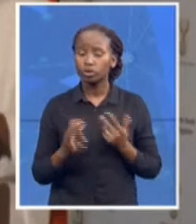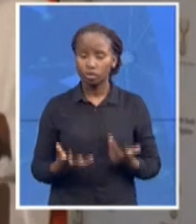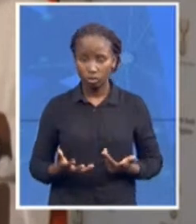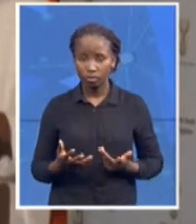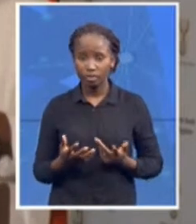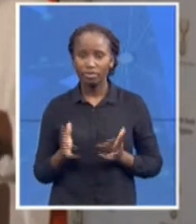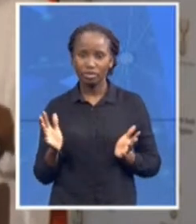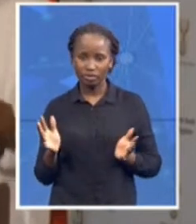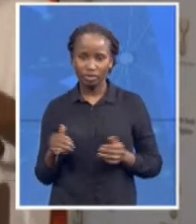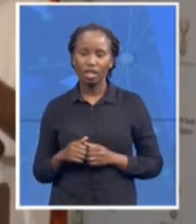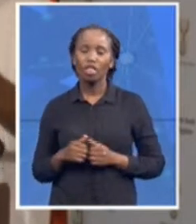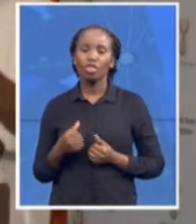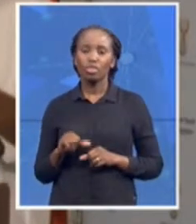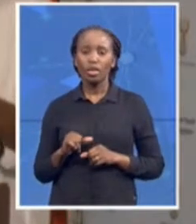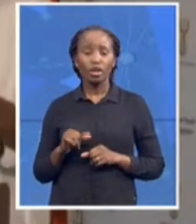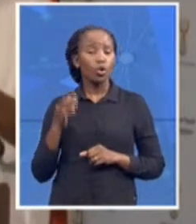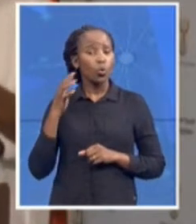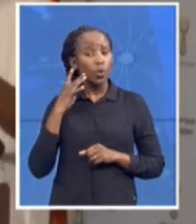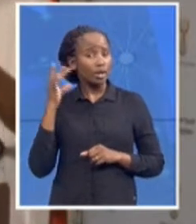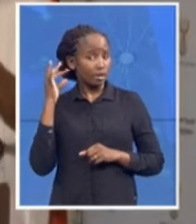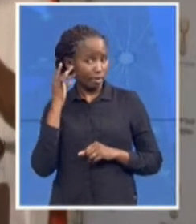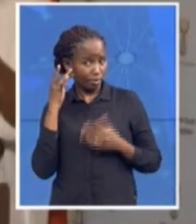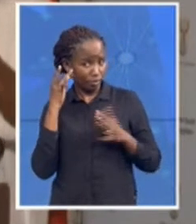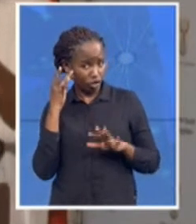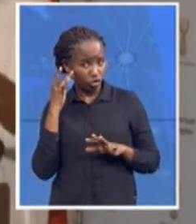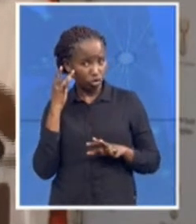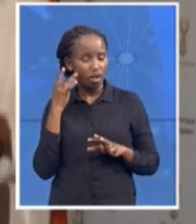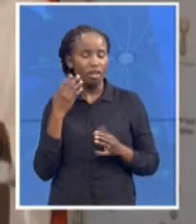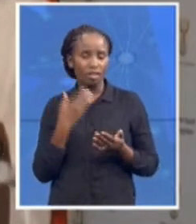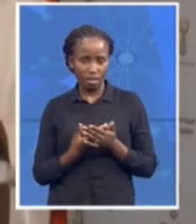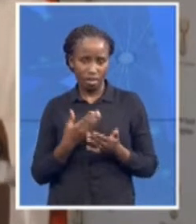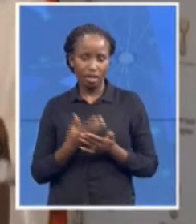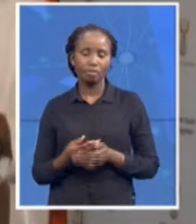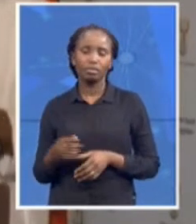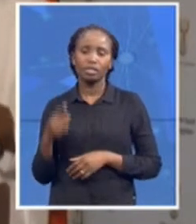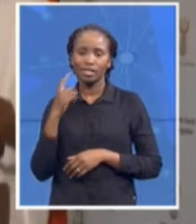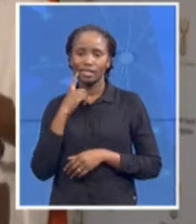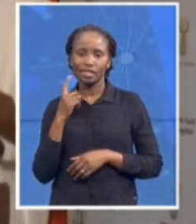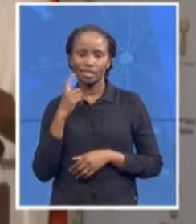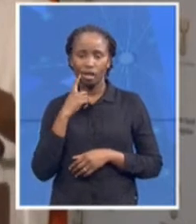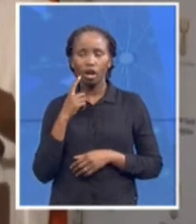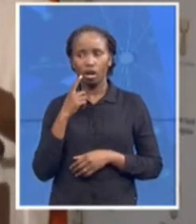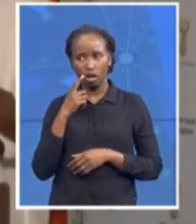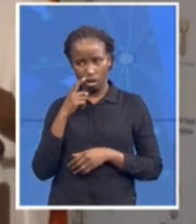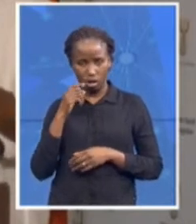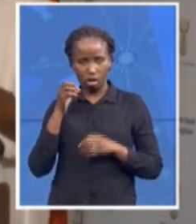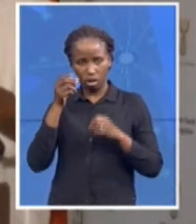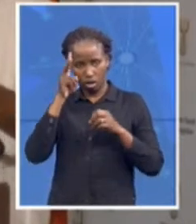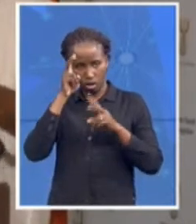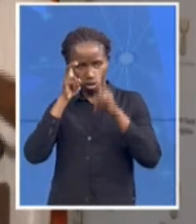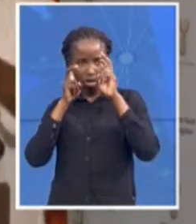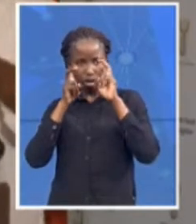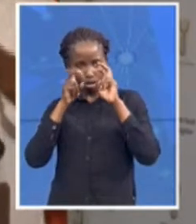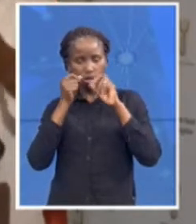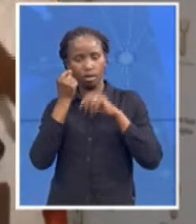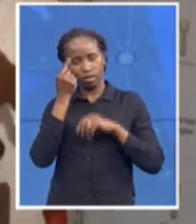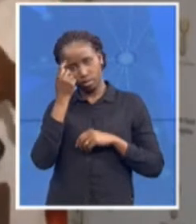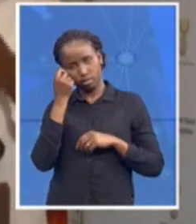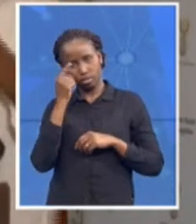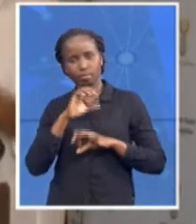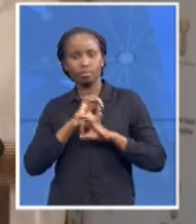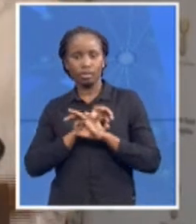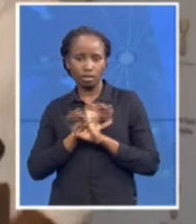able to be well informed from an informed basis to chart the way